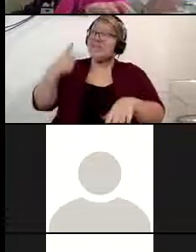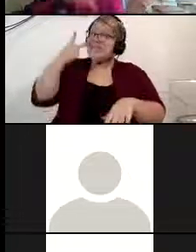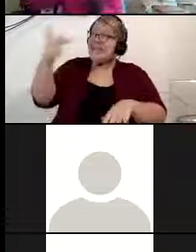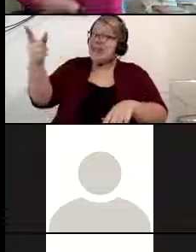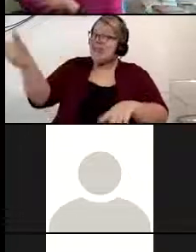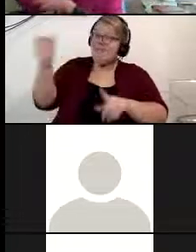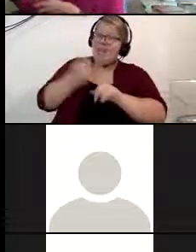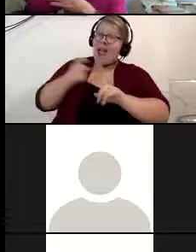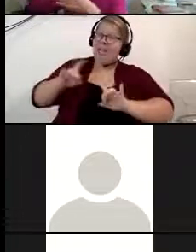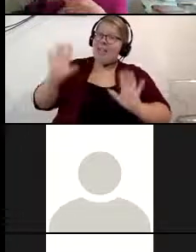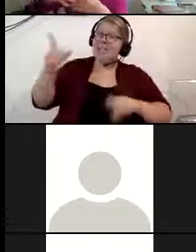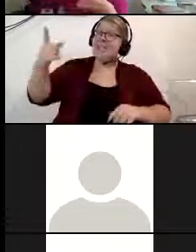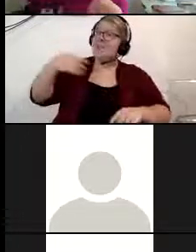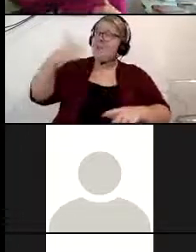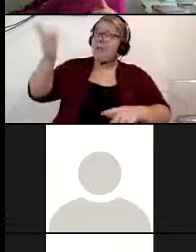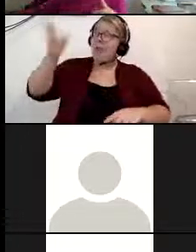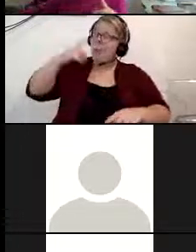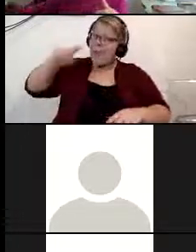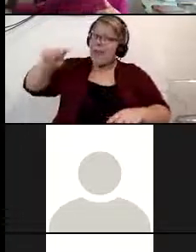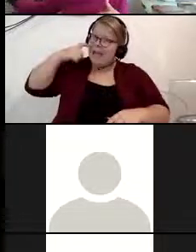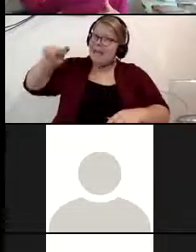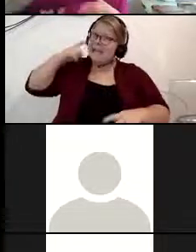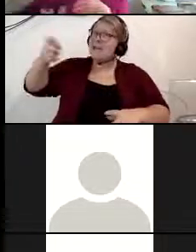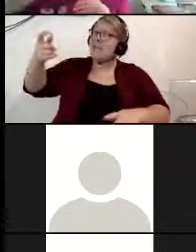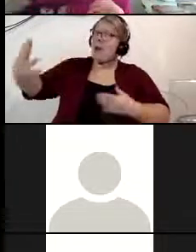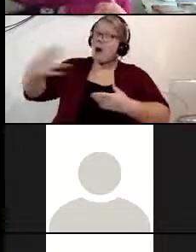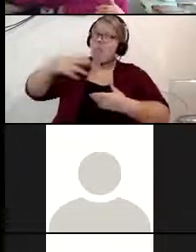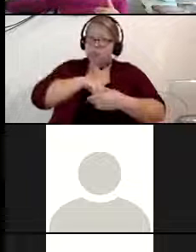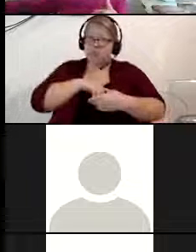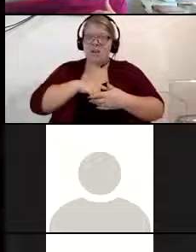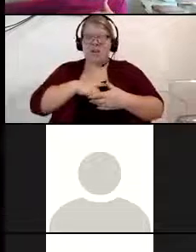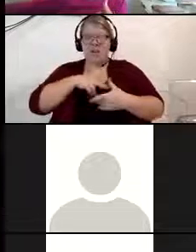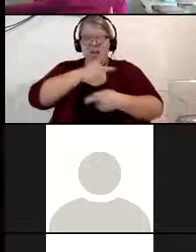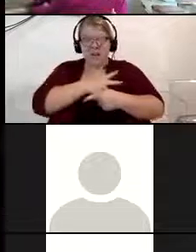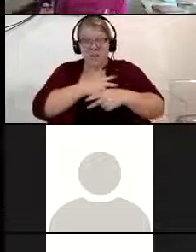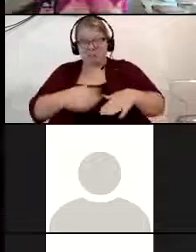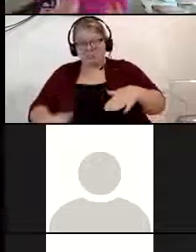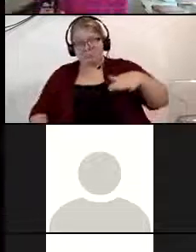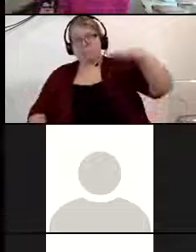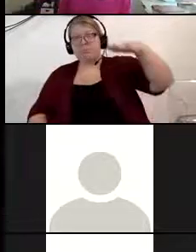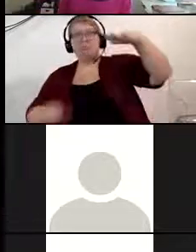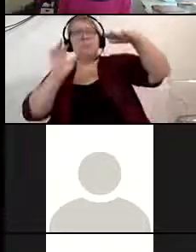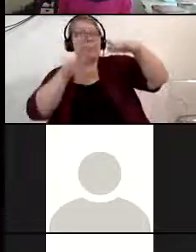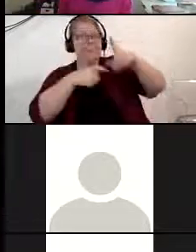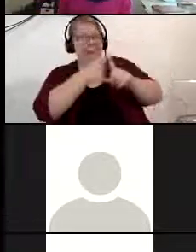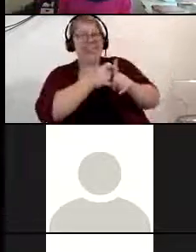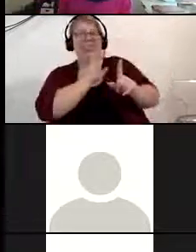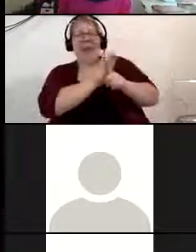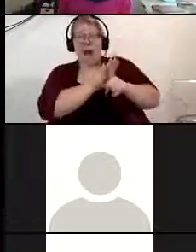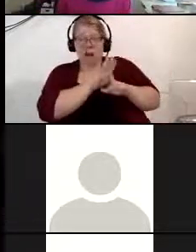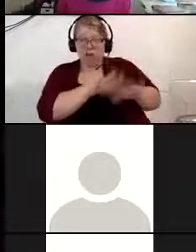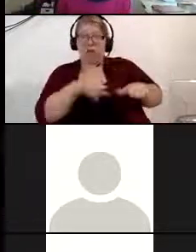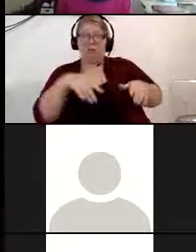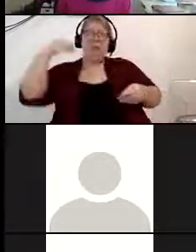violence carry with them throughout their adult lives and even into their children's life, intergenerational